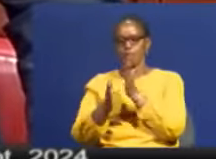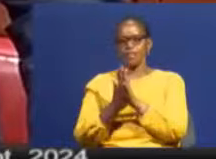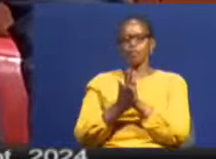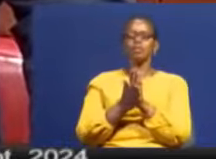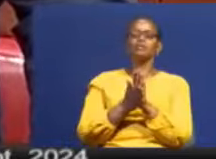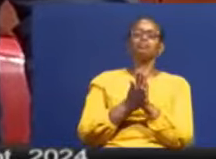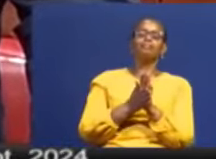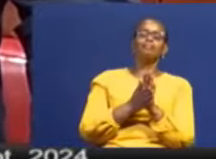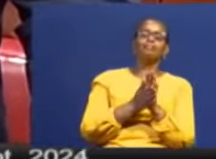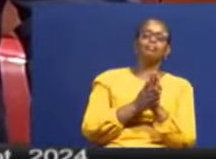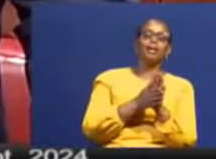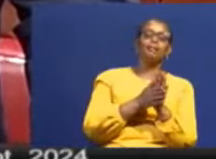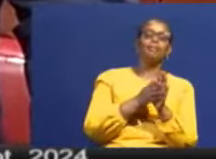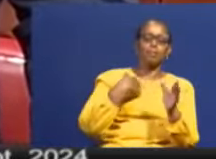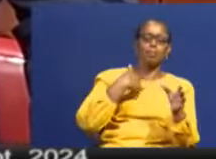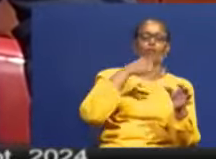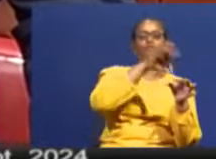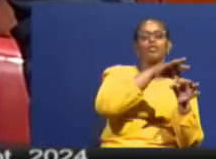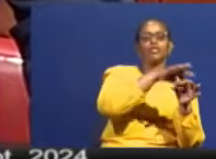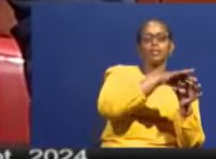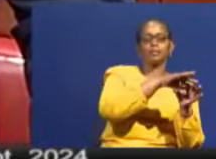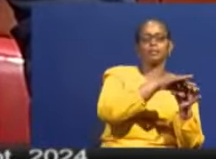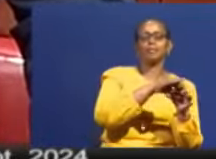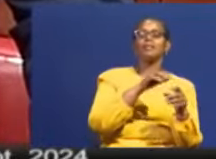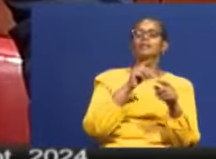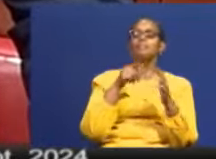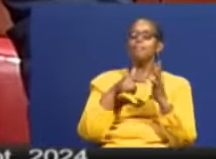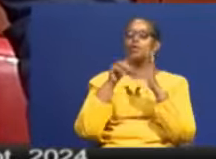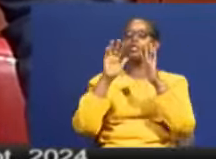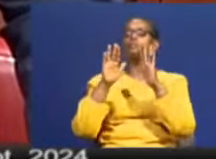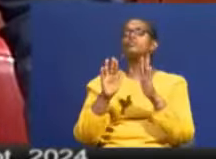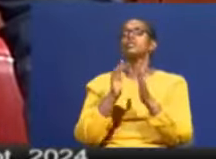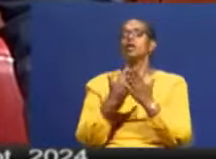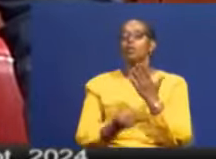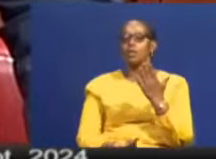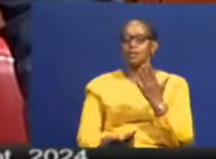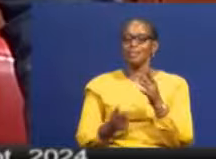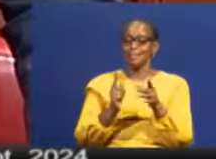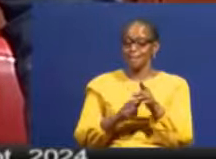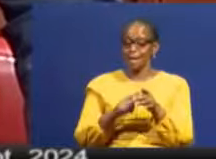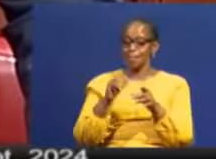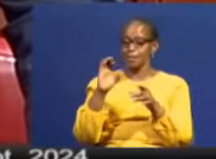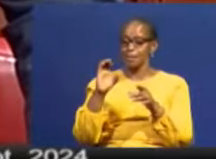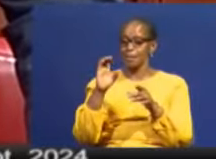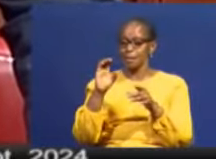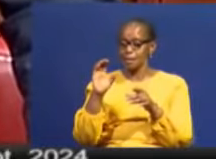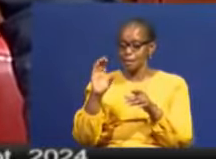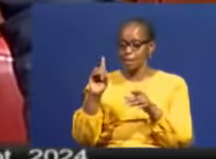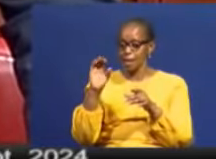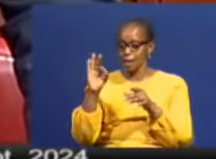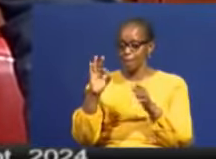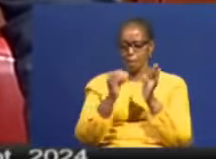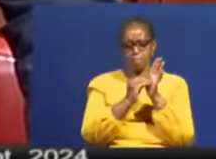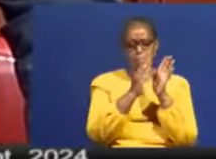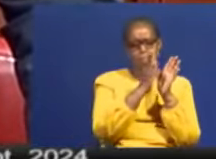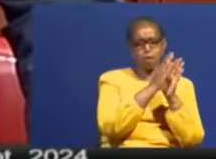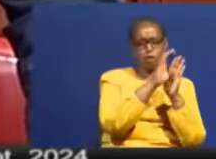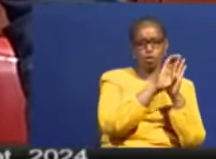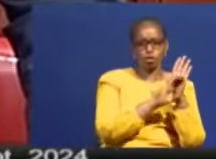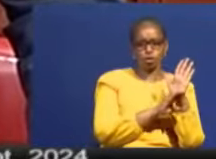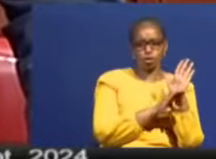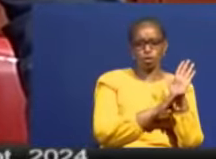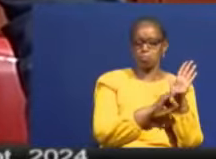the beauty is that once we have entrenched the NGCDF, then the constitutional provision cannot